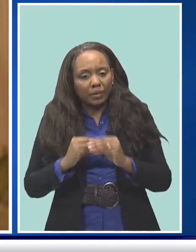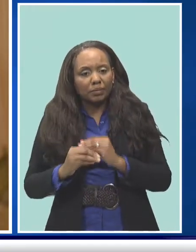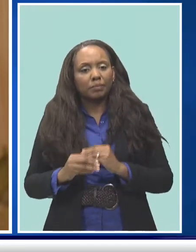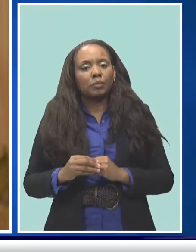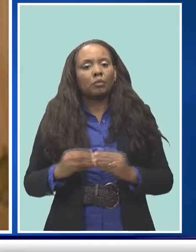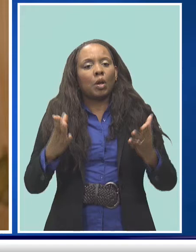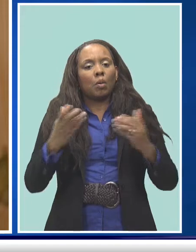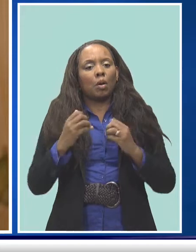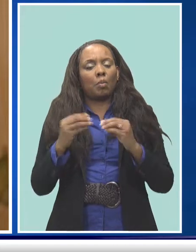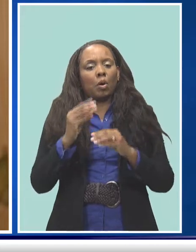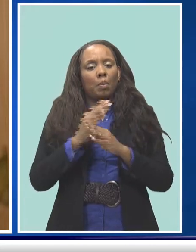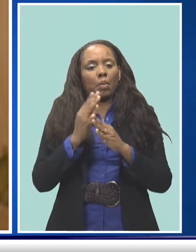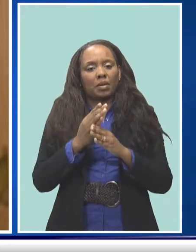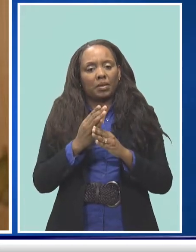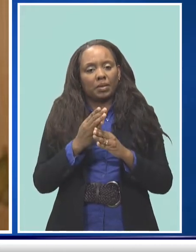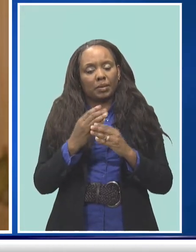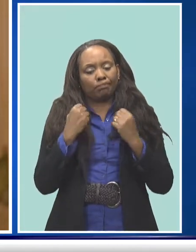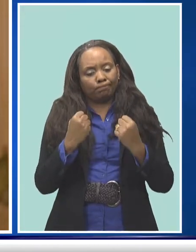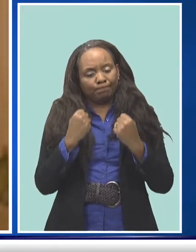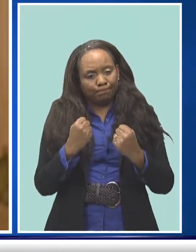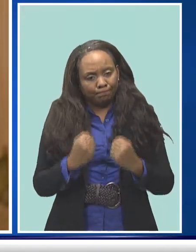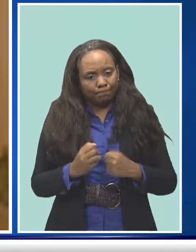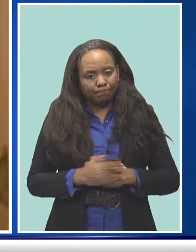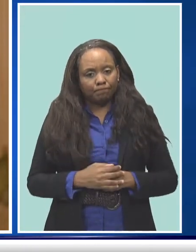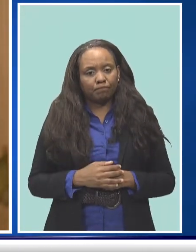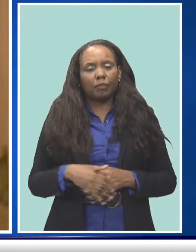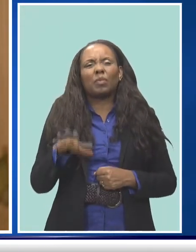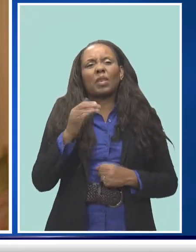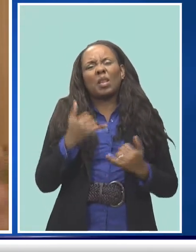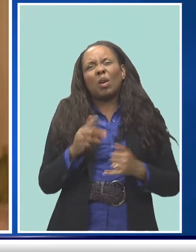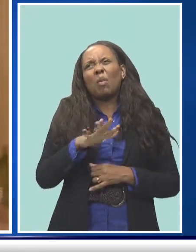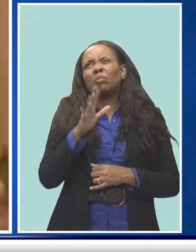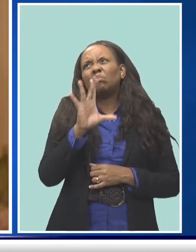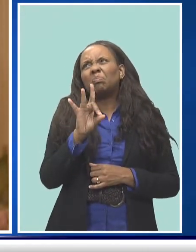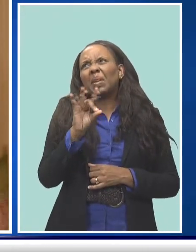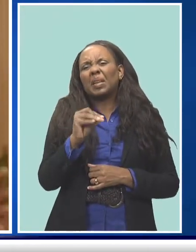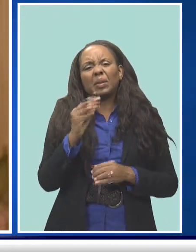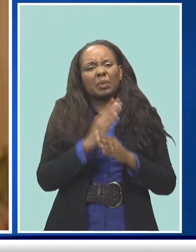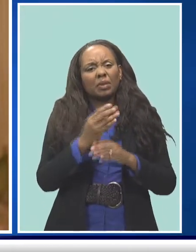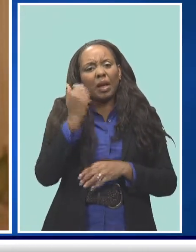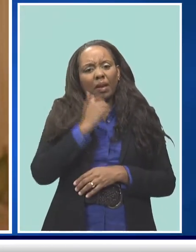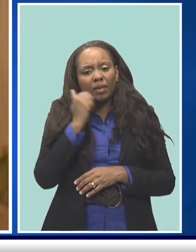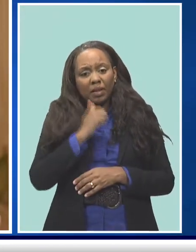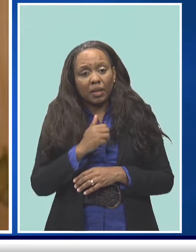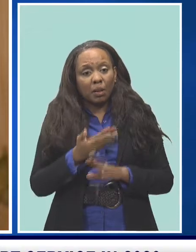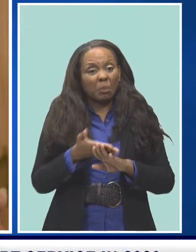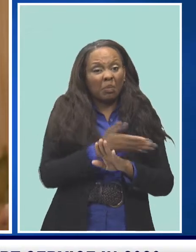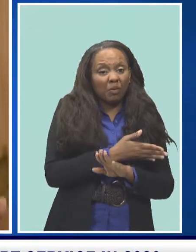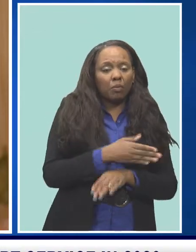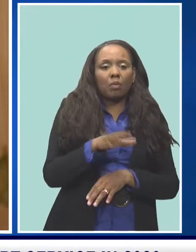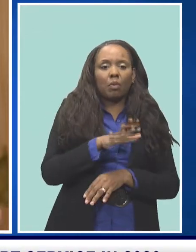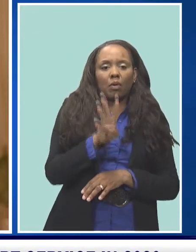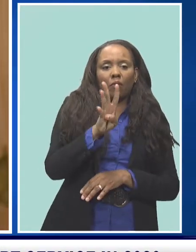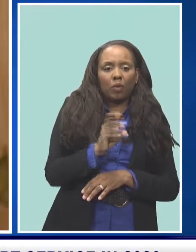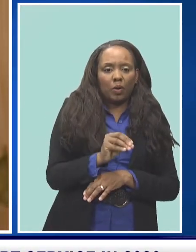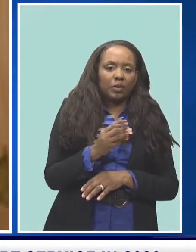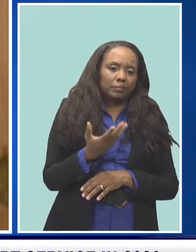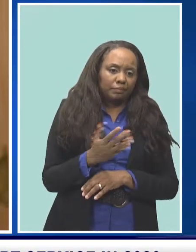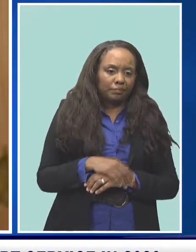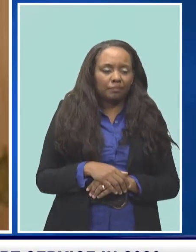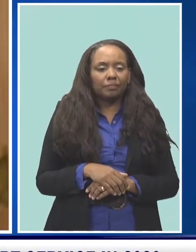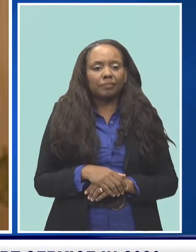happy that those numbers are on average just about 80 a day, as opposed to the 40s that they were at more than a year